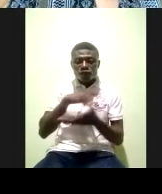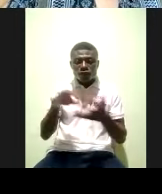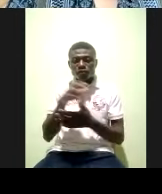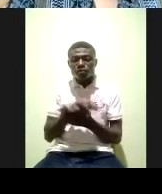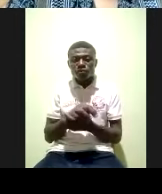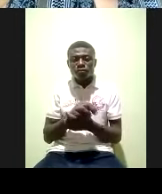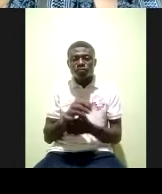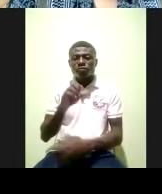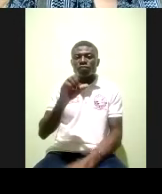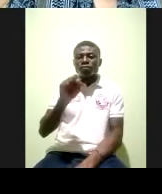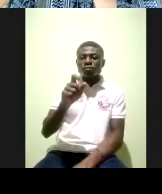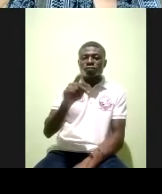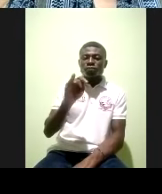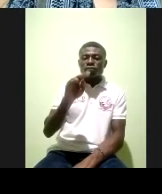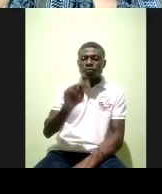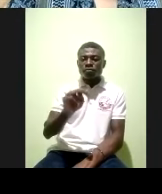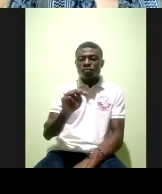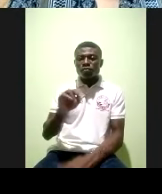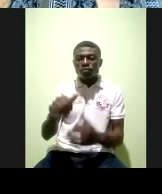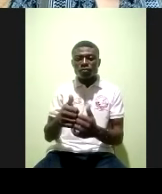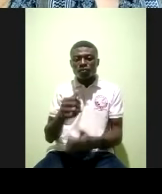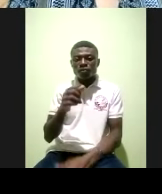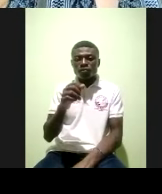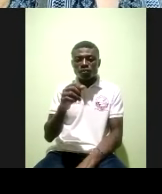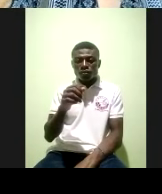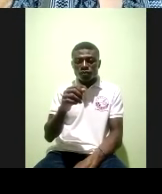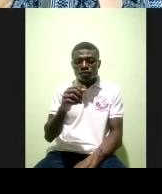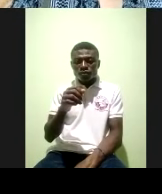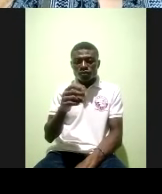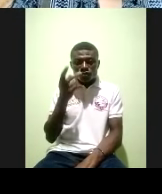Skin. Do you see how the skin is written? Oops, sorry.